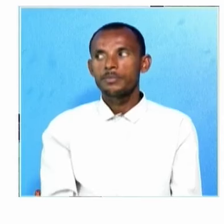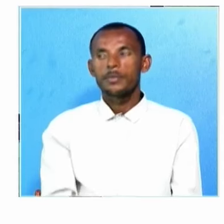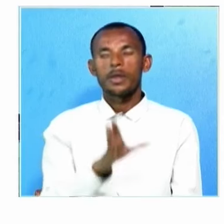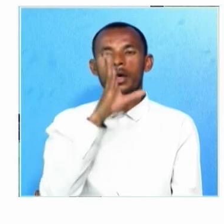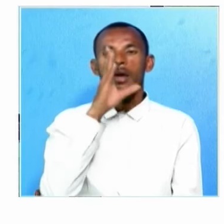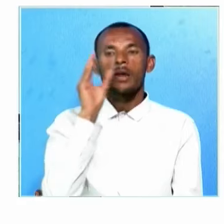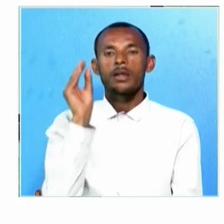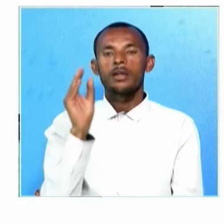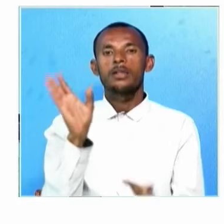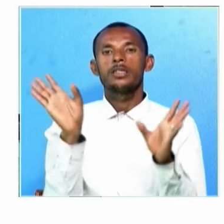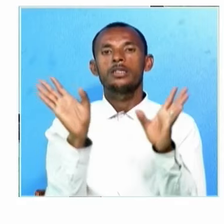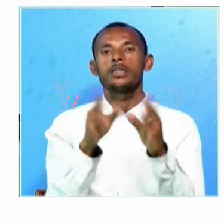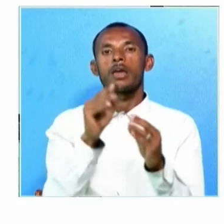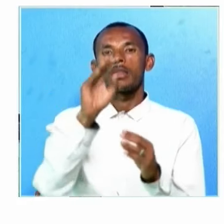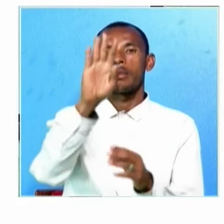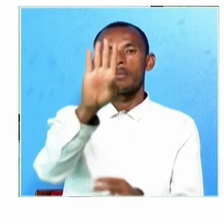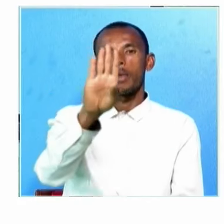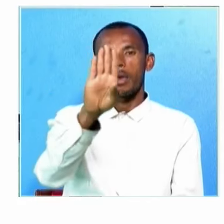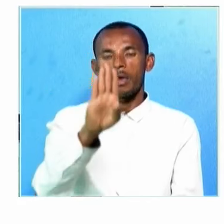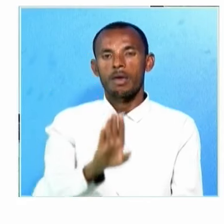and set B